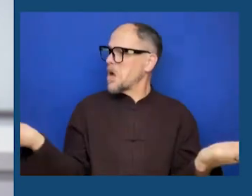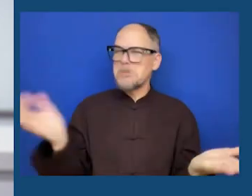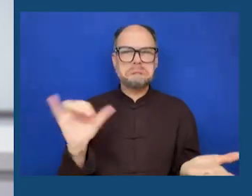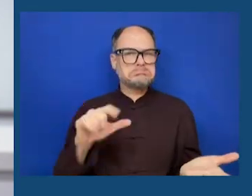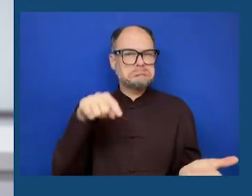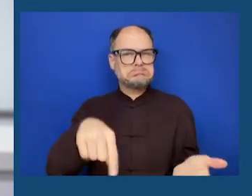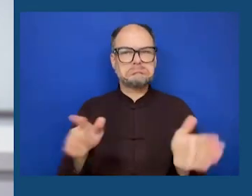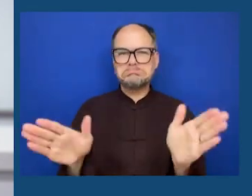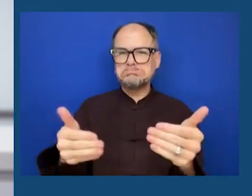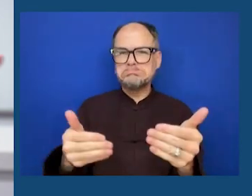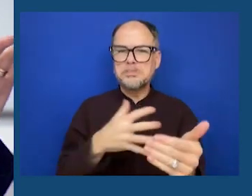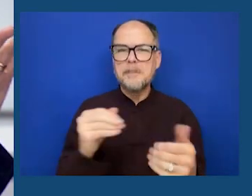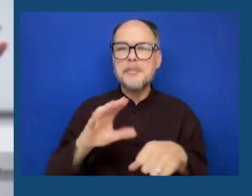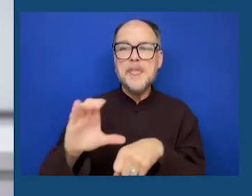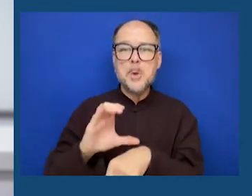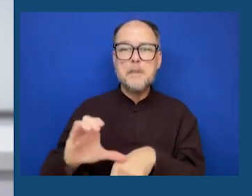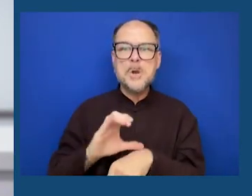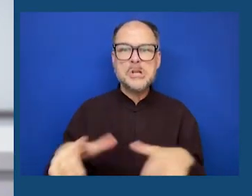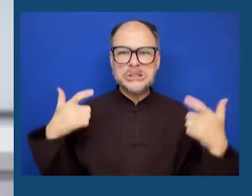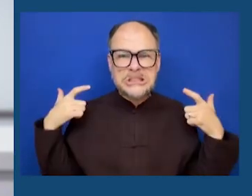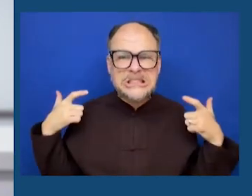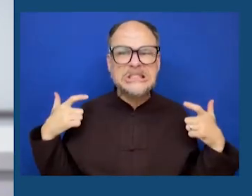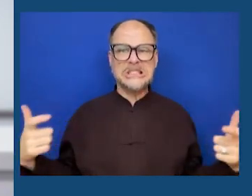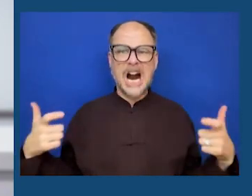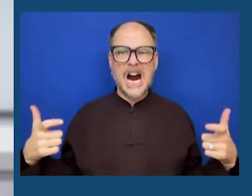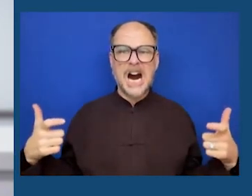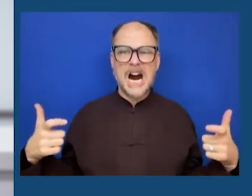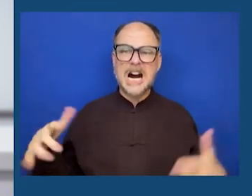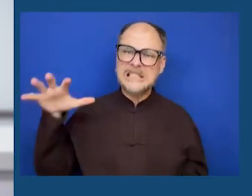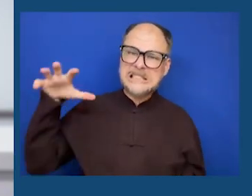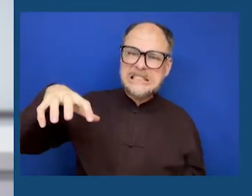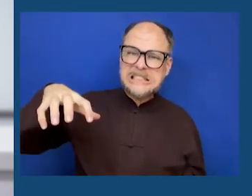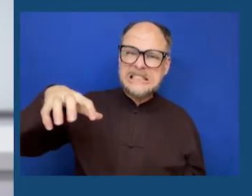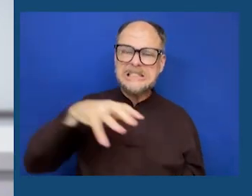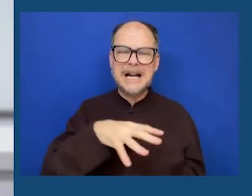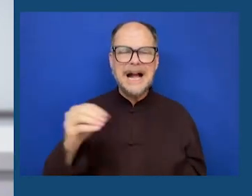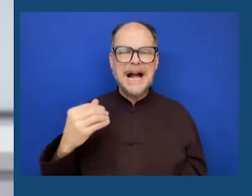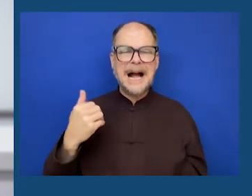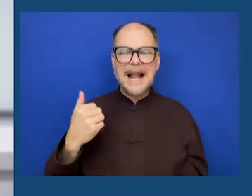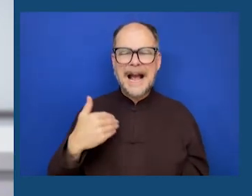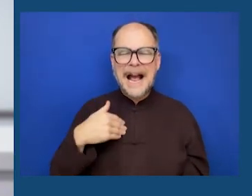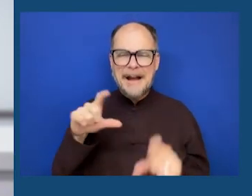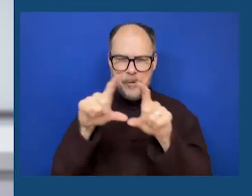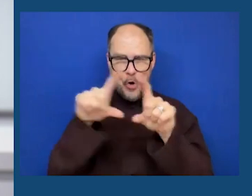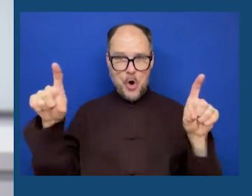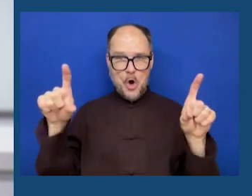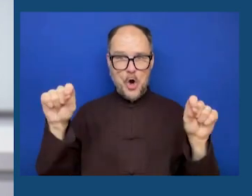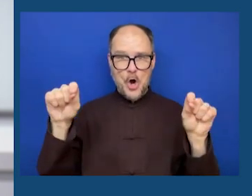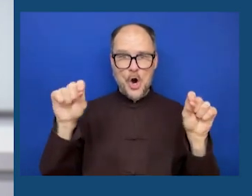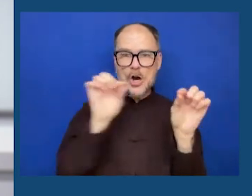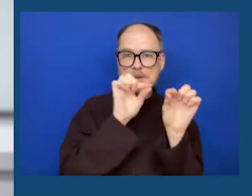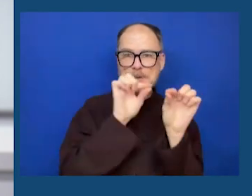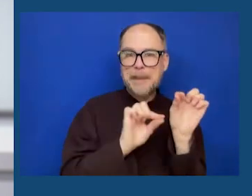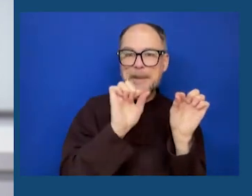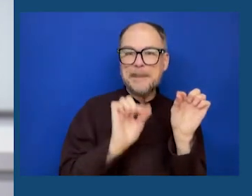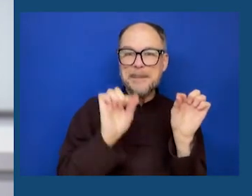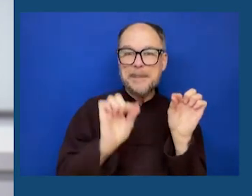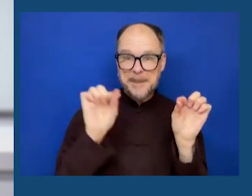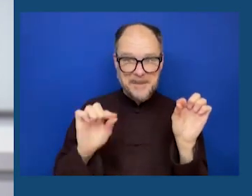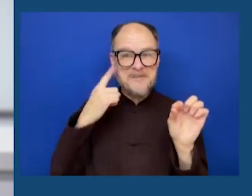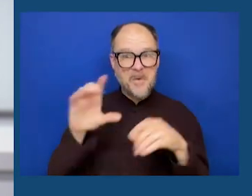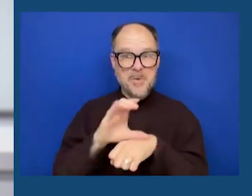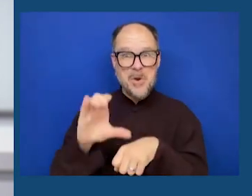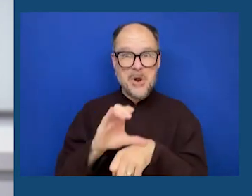computer was as big as this room, right? And he'd let me play with the little data punch cards. I could color some of them, or sometimes he'd let me push them in the